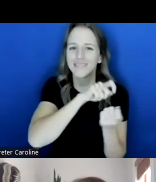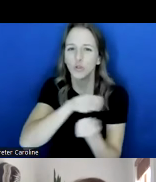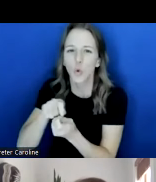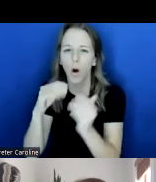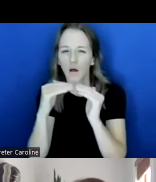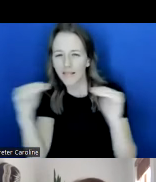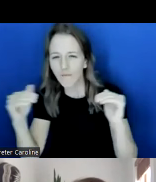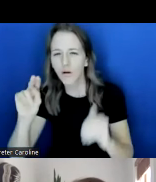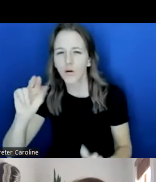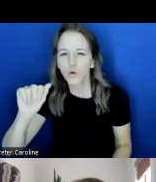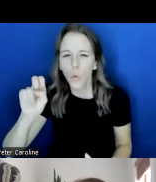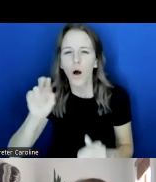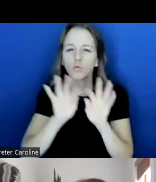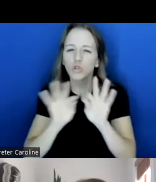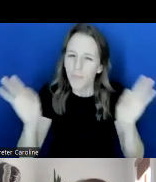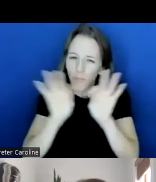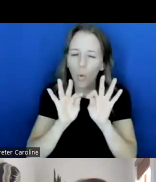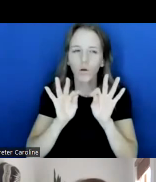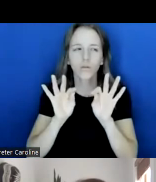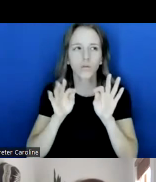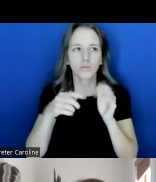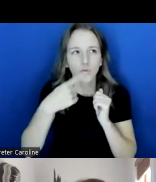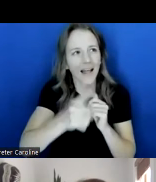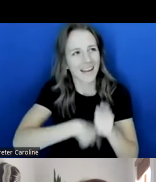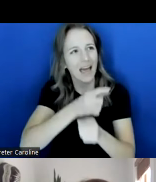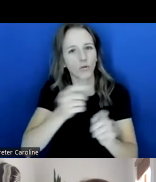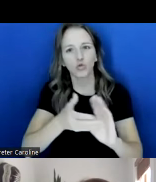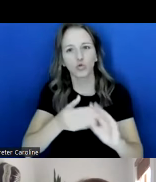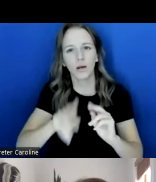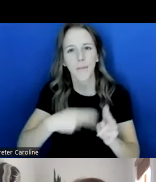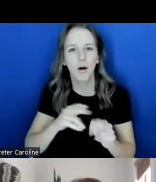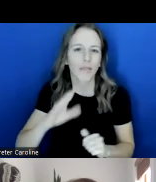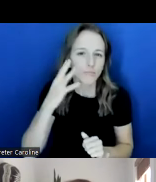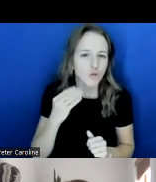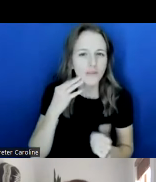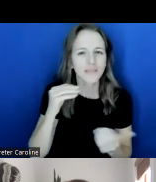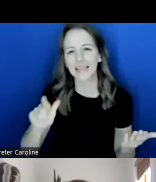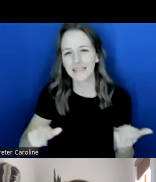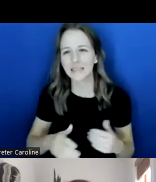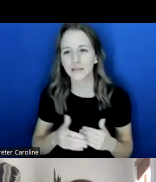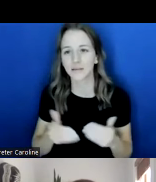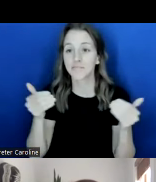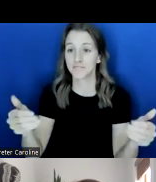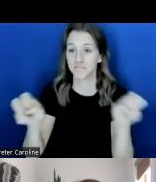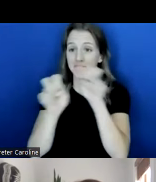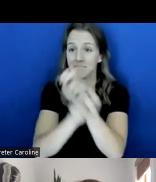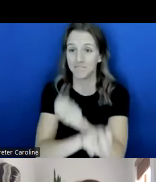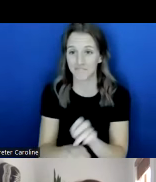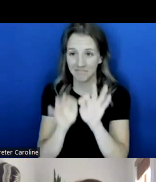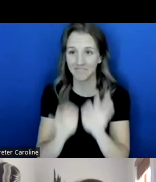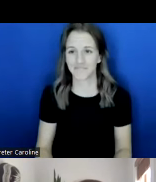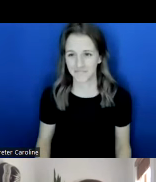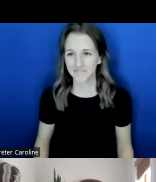tell an accurate story about what people have experienced and what their needs are. And then being population focused as opposed